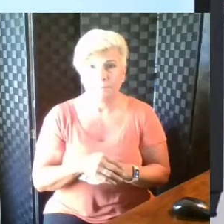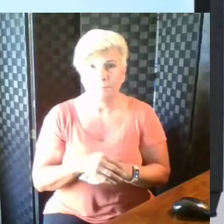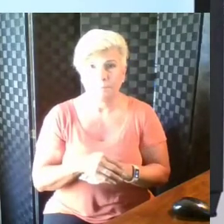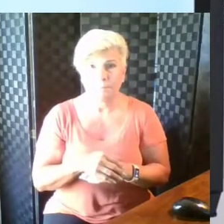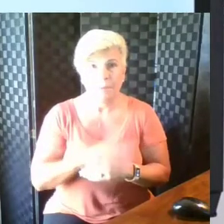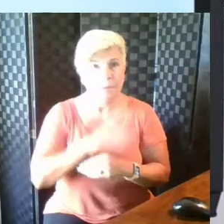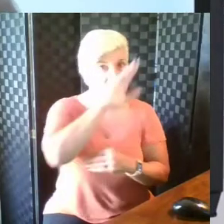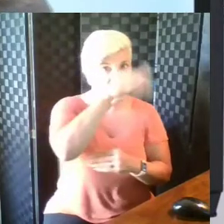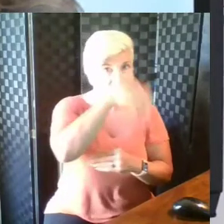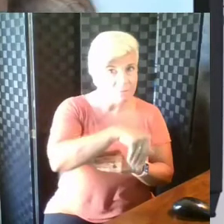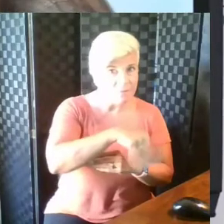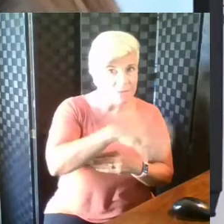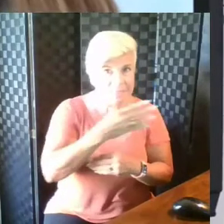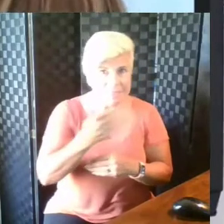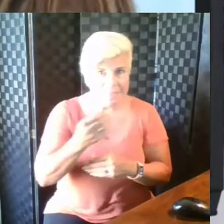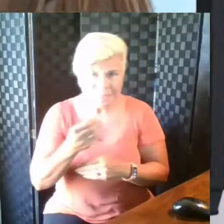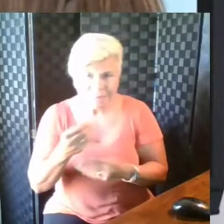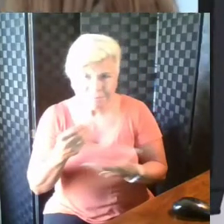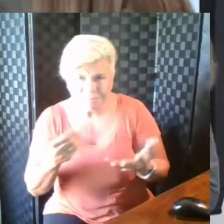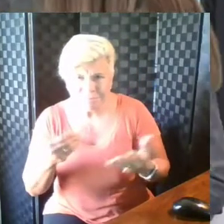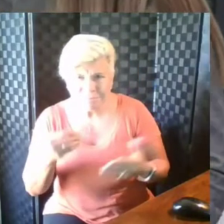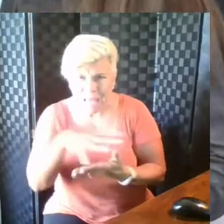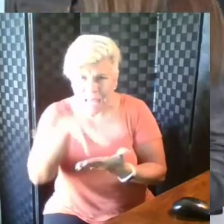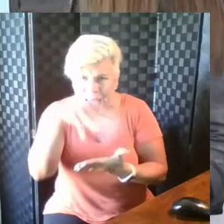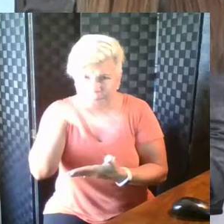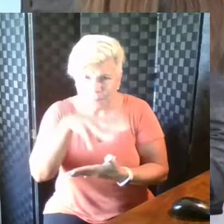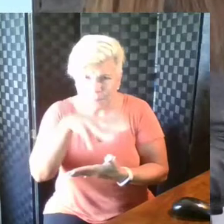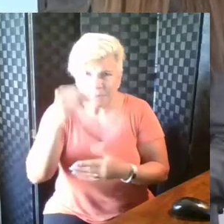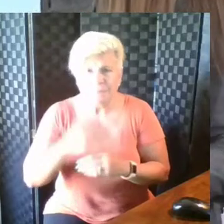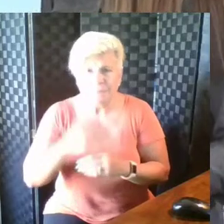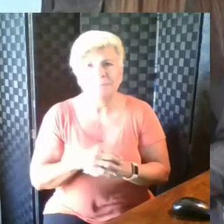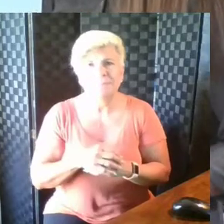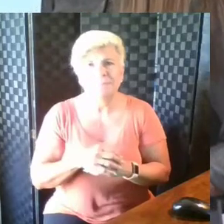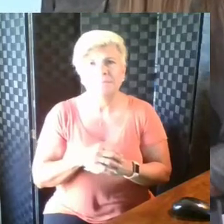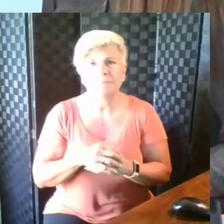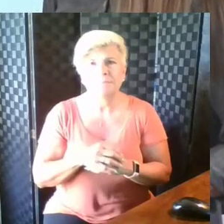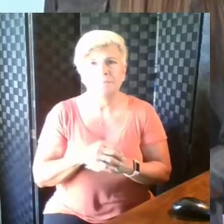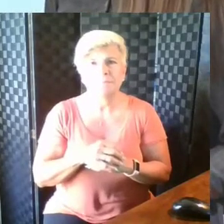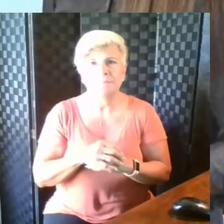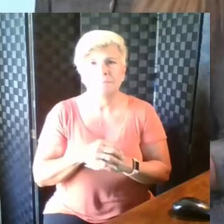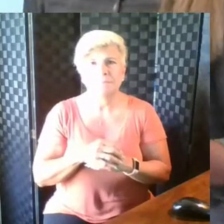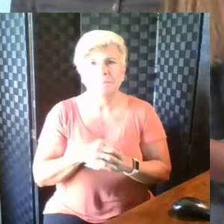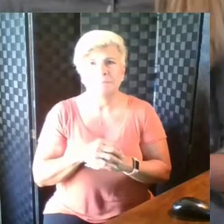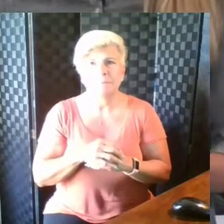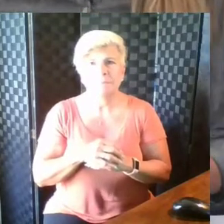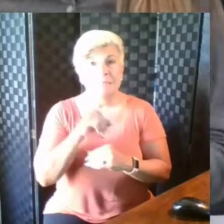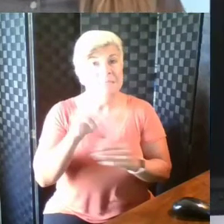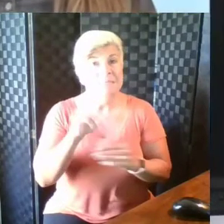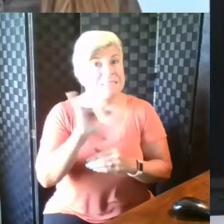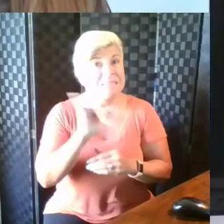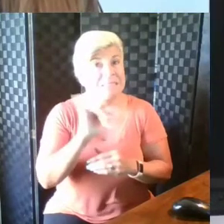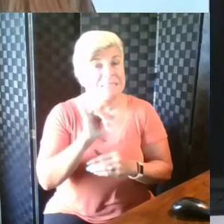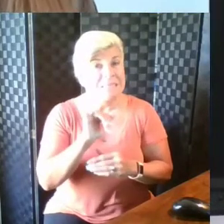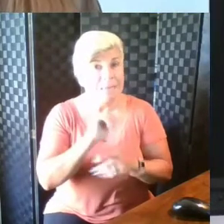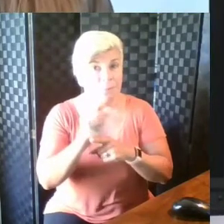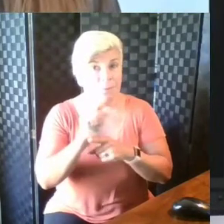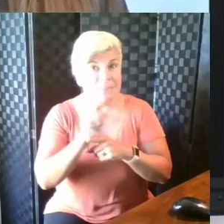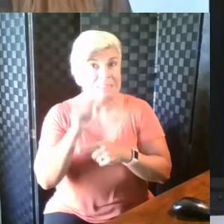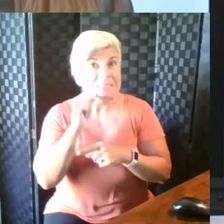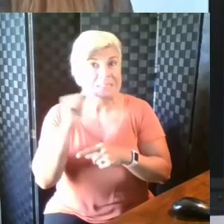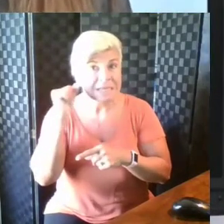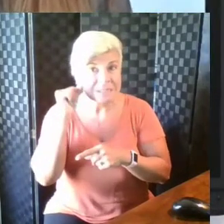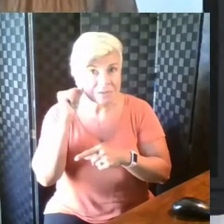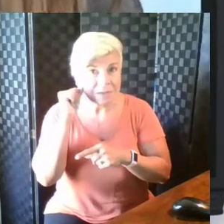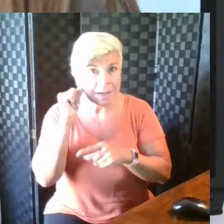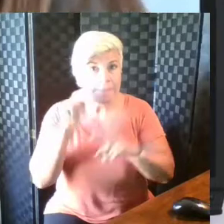the elephants and an octopus or squid as your first example. This is the same as what we practiced